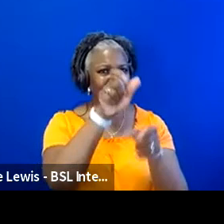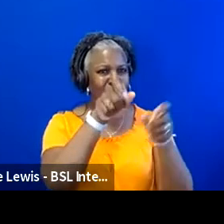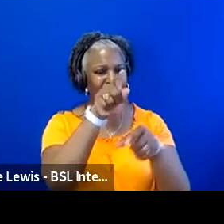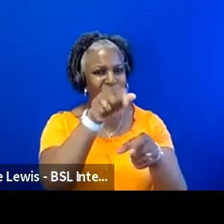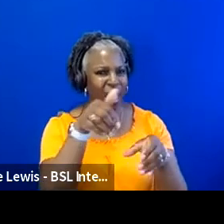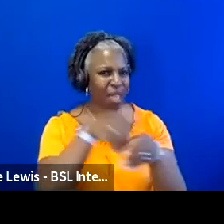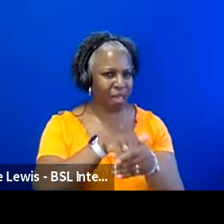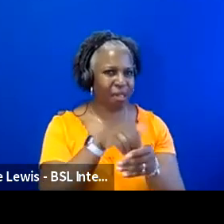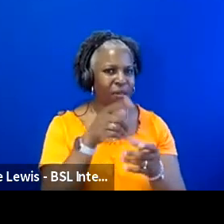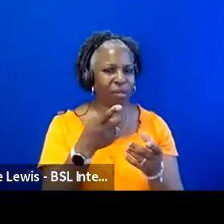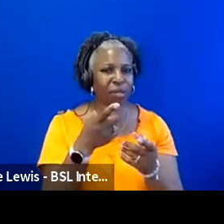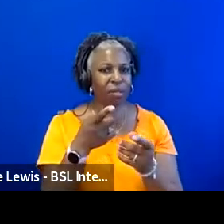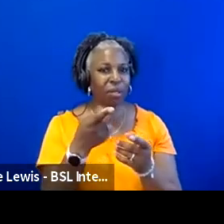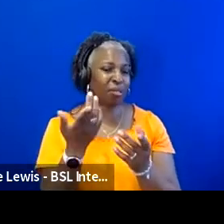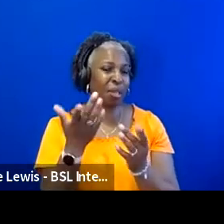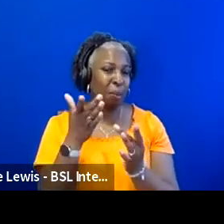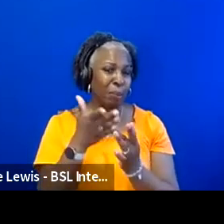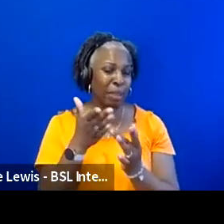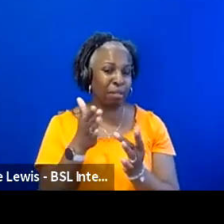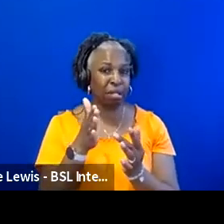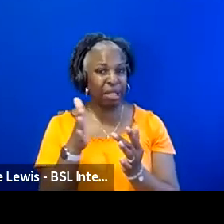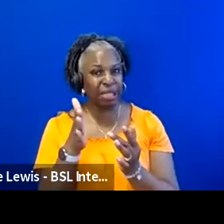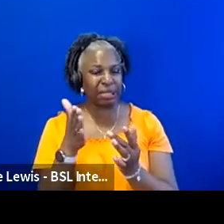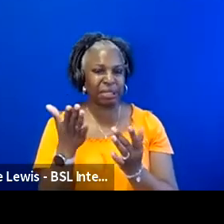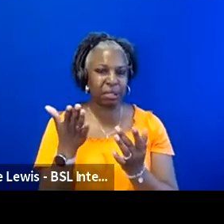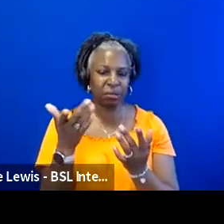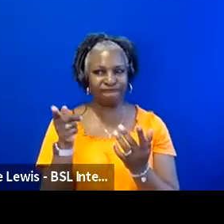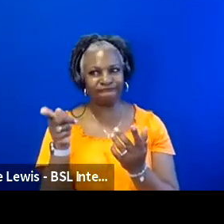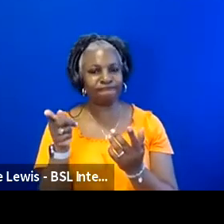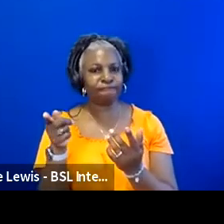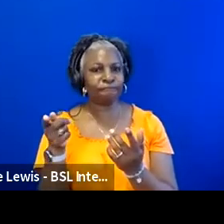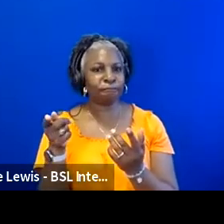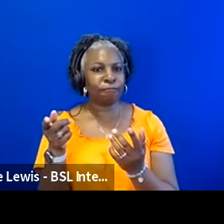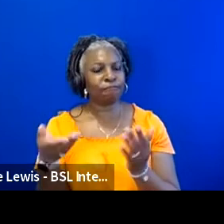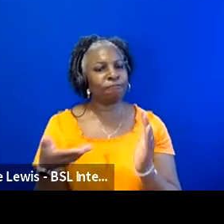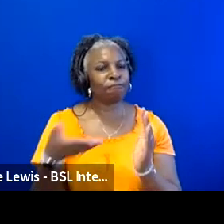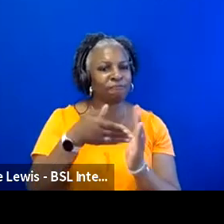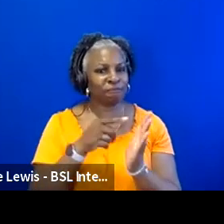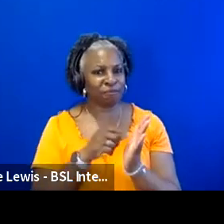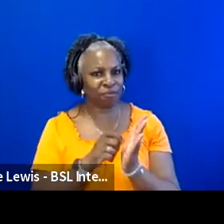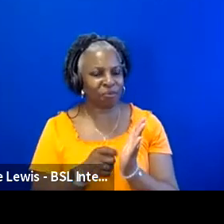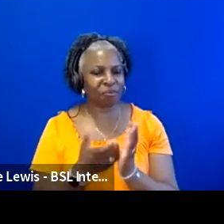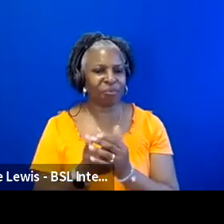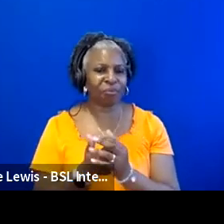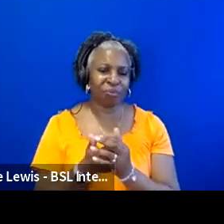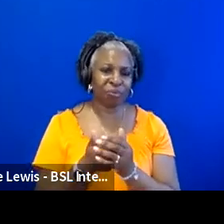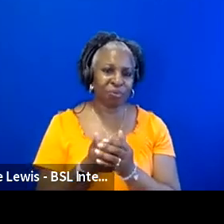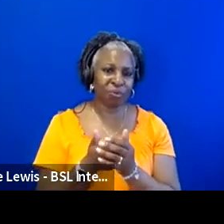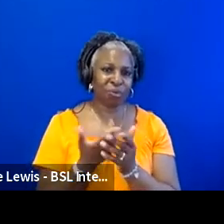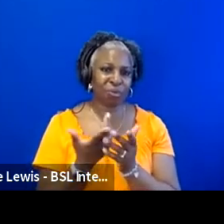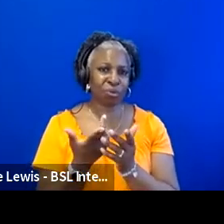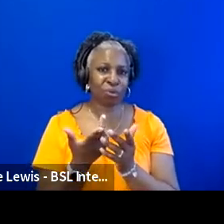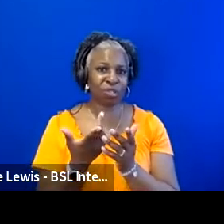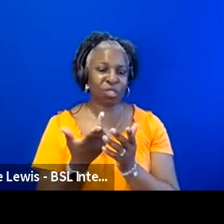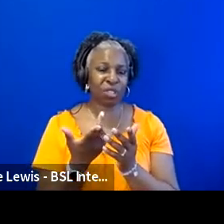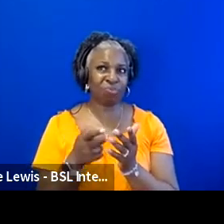Middle East rather than Arab. So then that would open the doors for an Iranian journalist, for example, or a Turkish